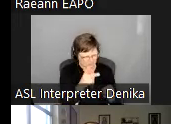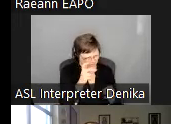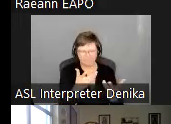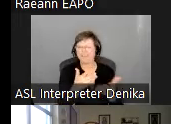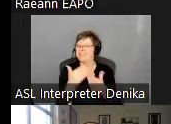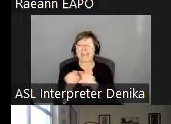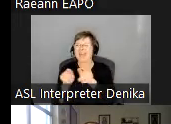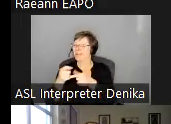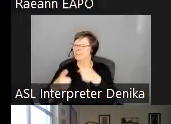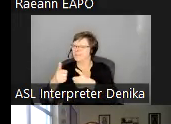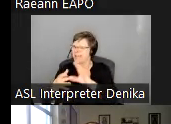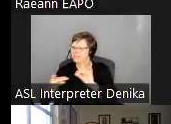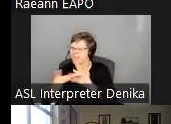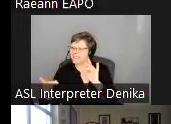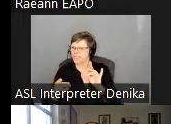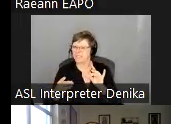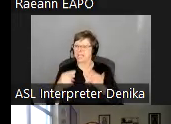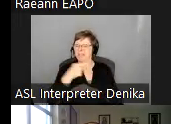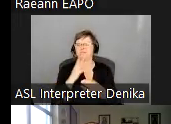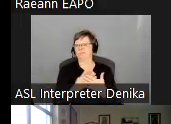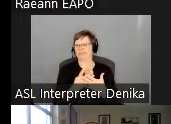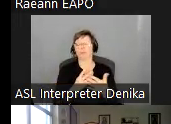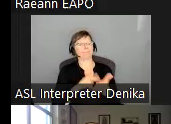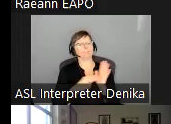messages. It filters out a good number of them. Not